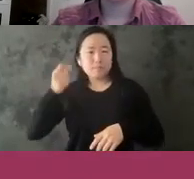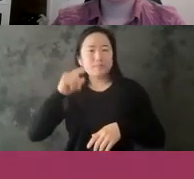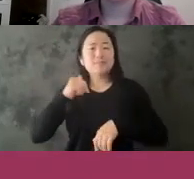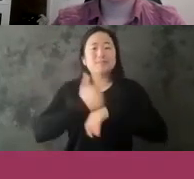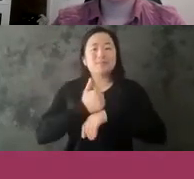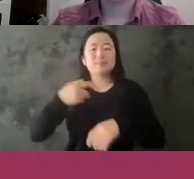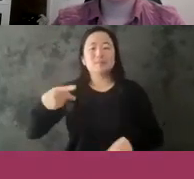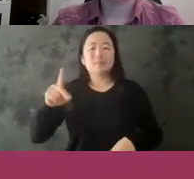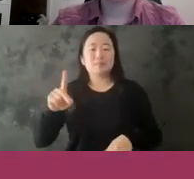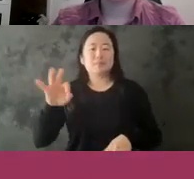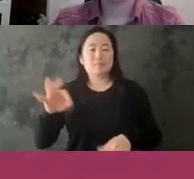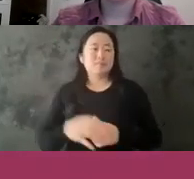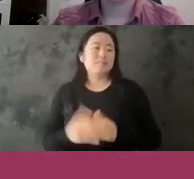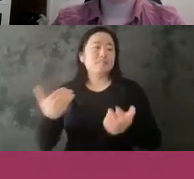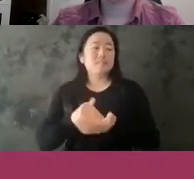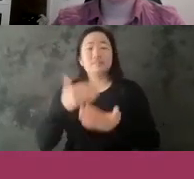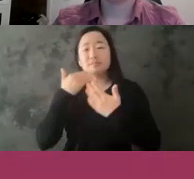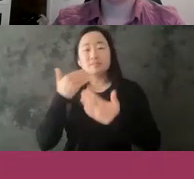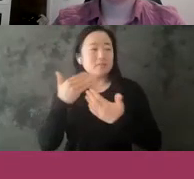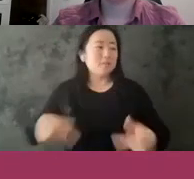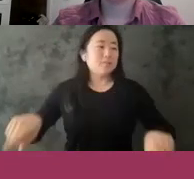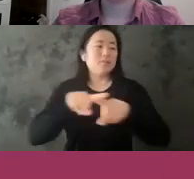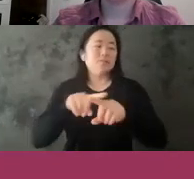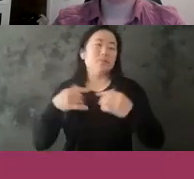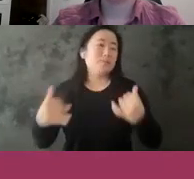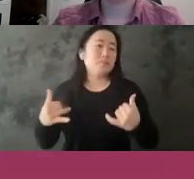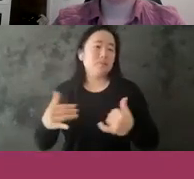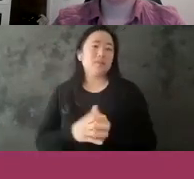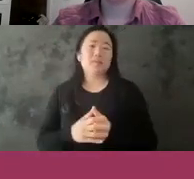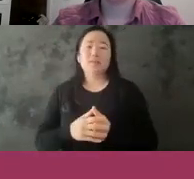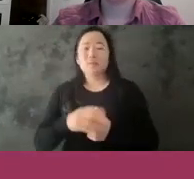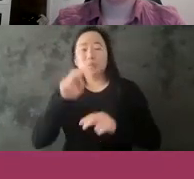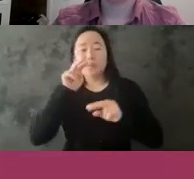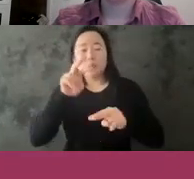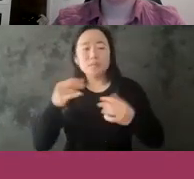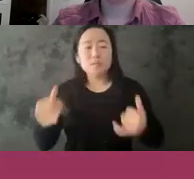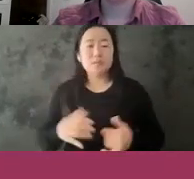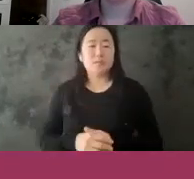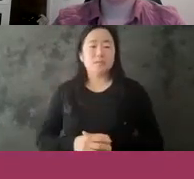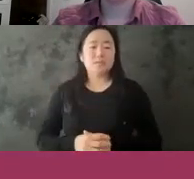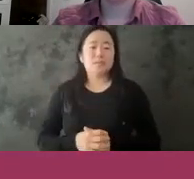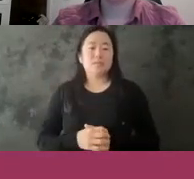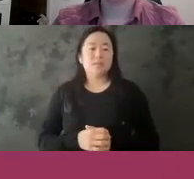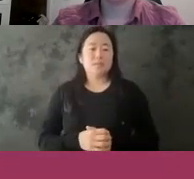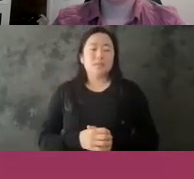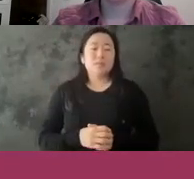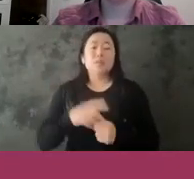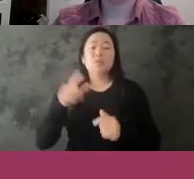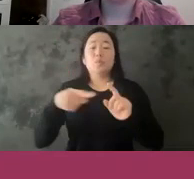wanted to extend a lot of gratitude to you all for being here today. When you close out of the